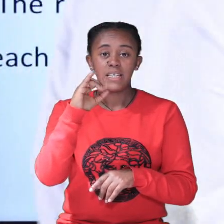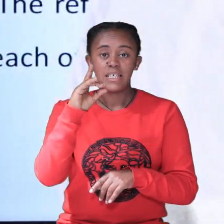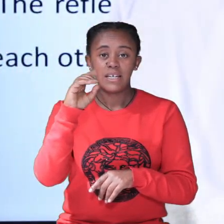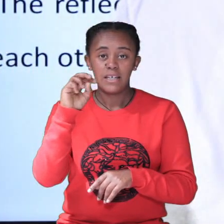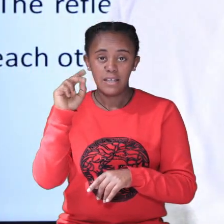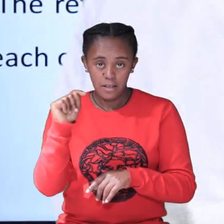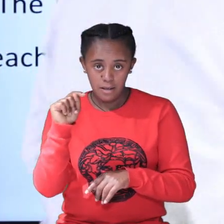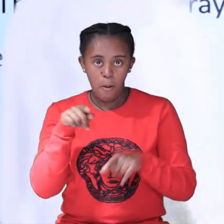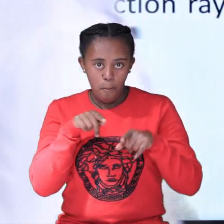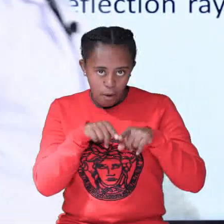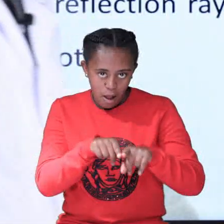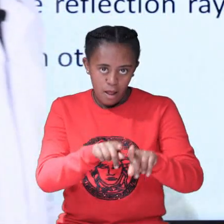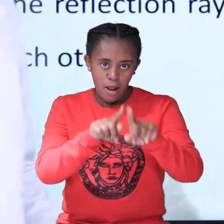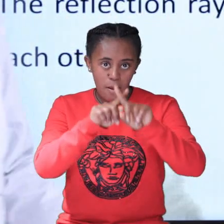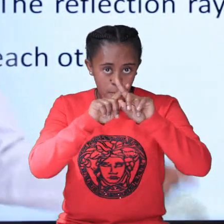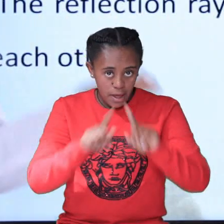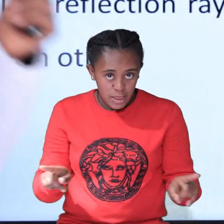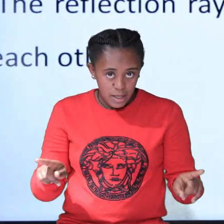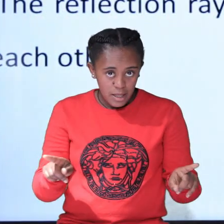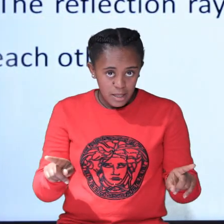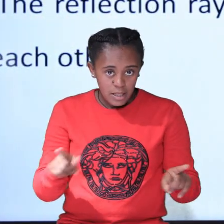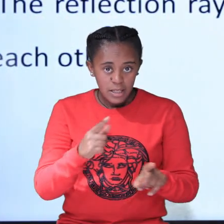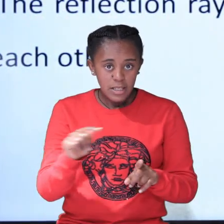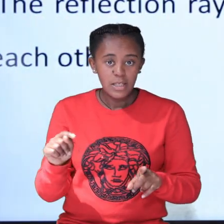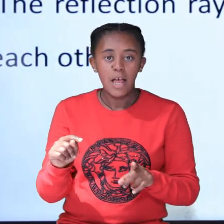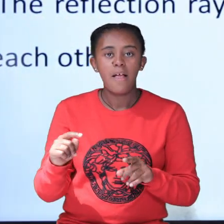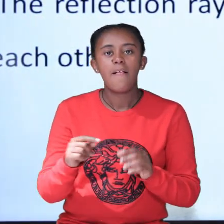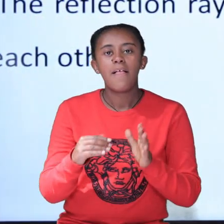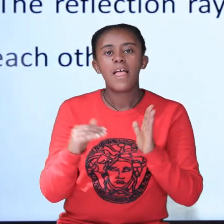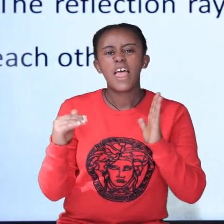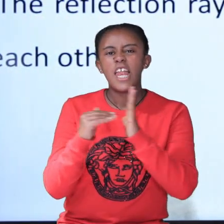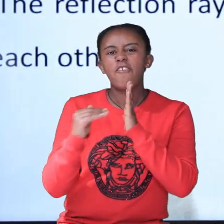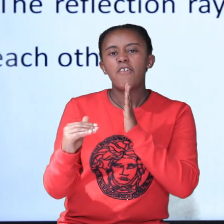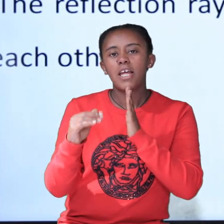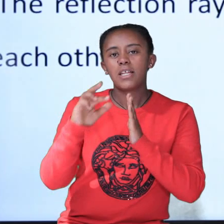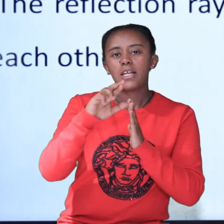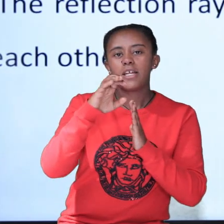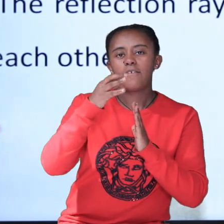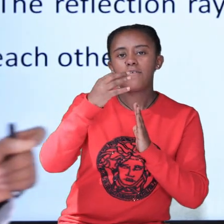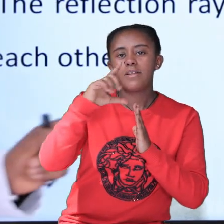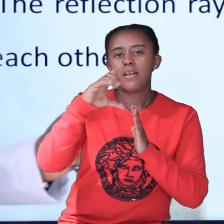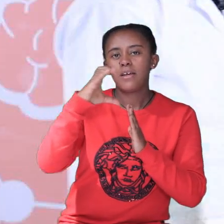are parallel, but the reflected rays are not parallel.